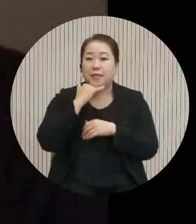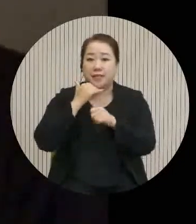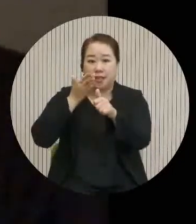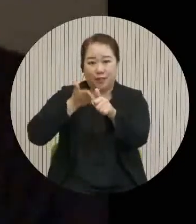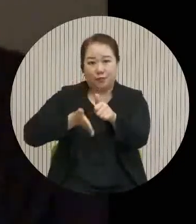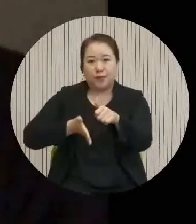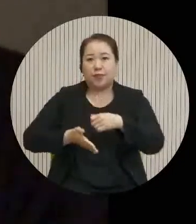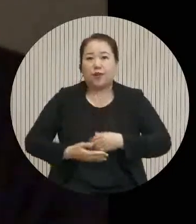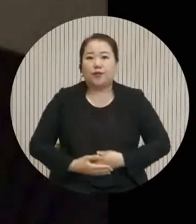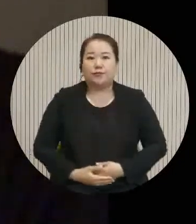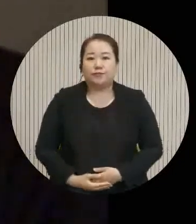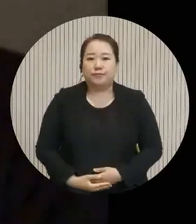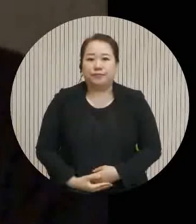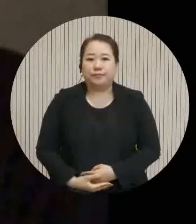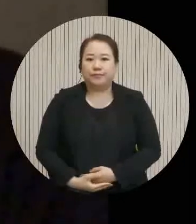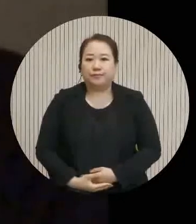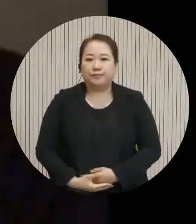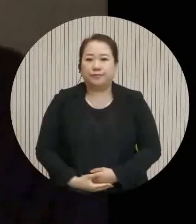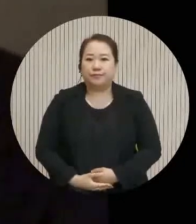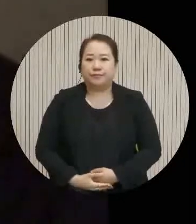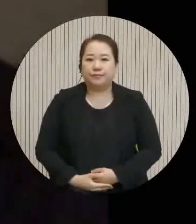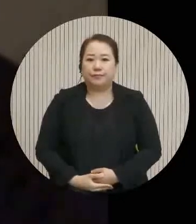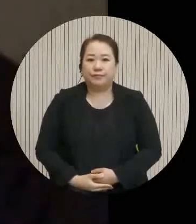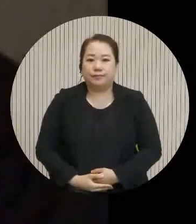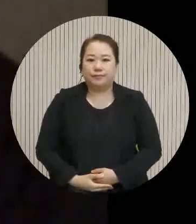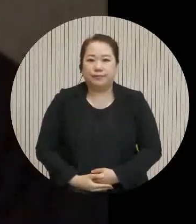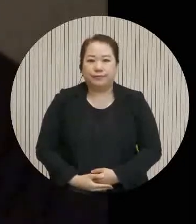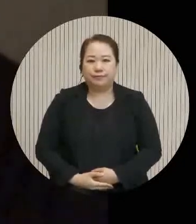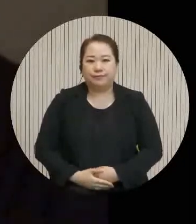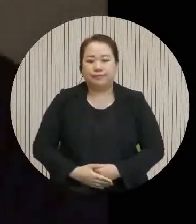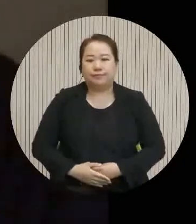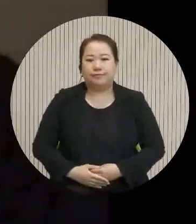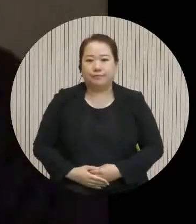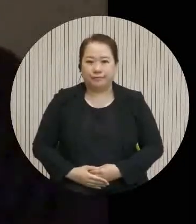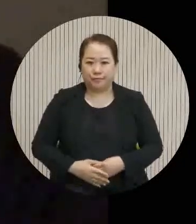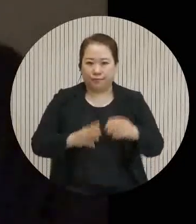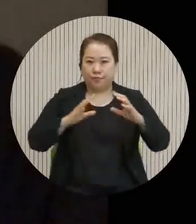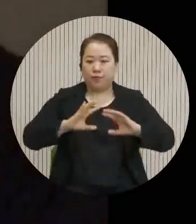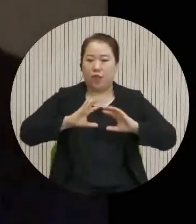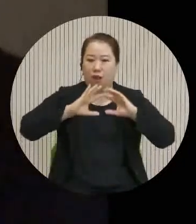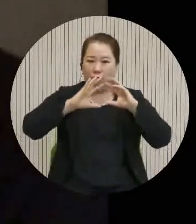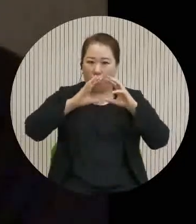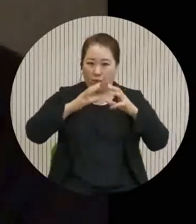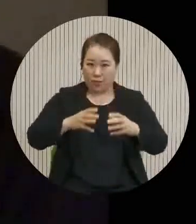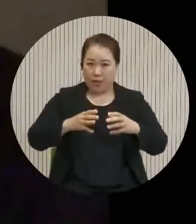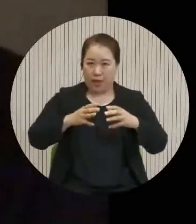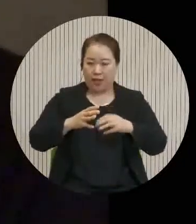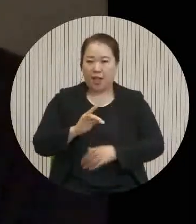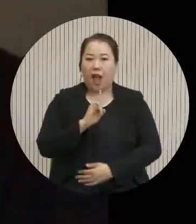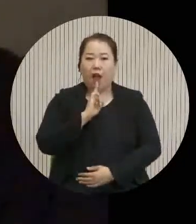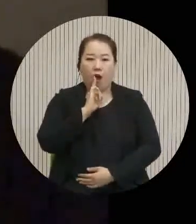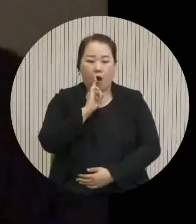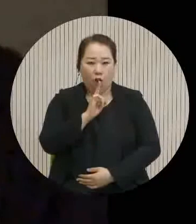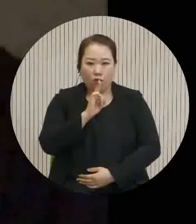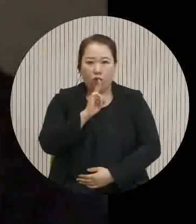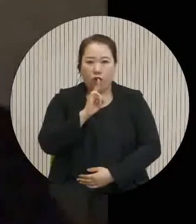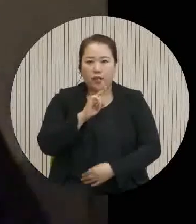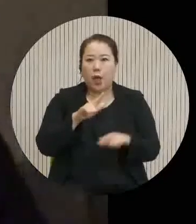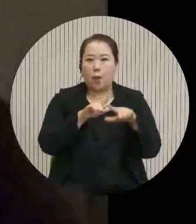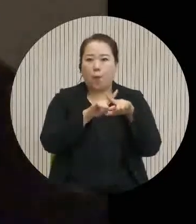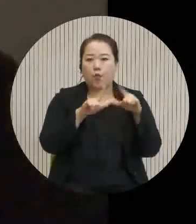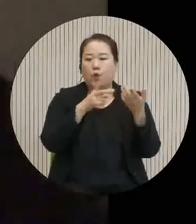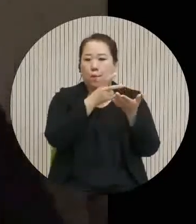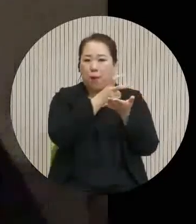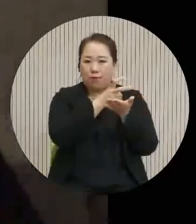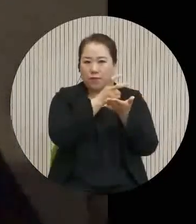I say all languages in the world have pronouns. That's a universal. And I've looked at all the languages